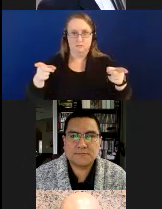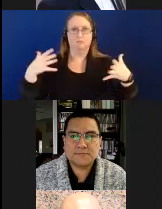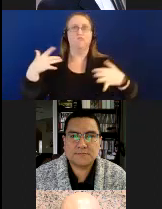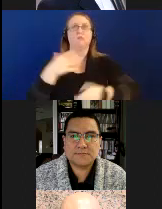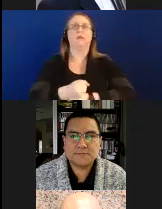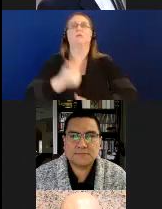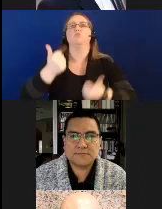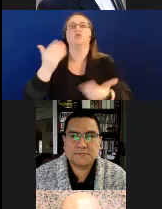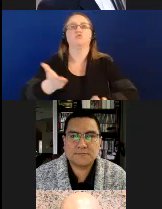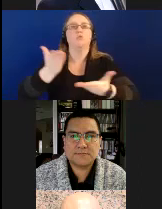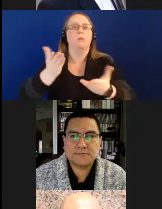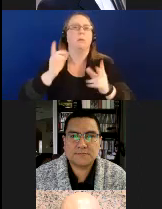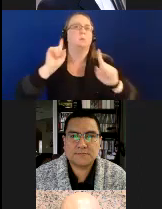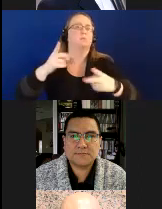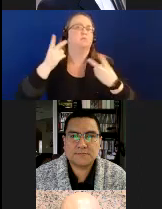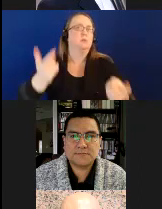recommend to visit.